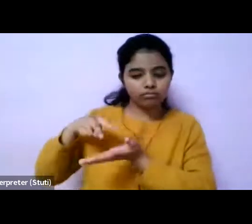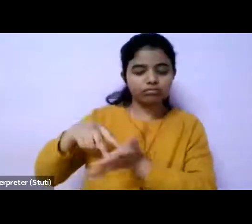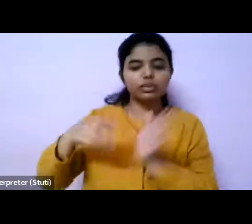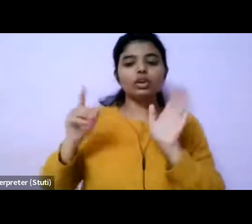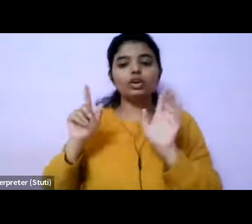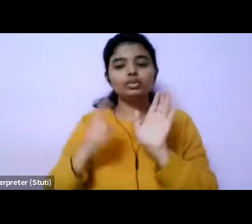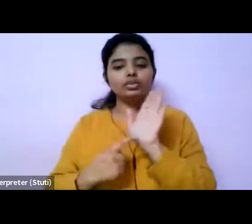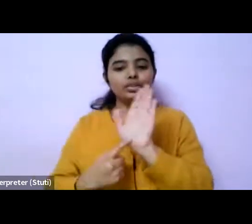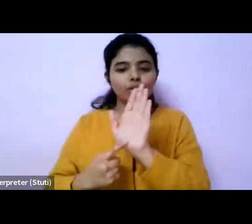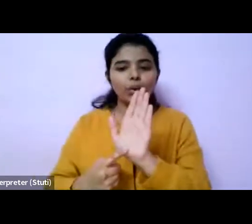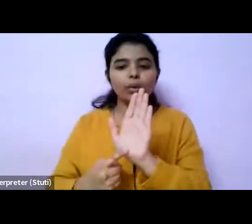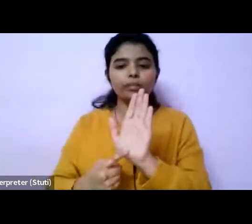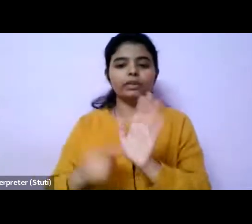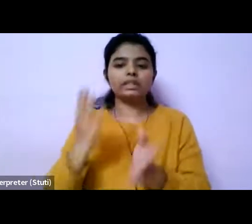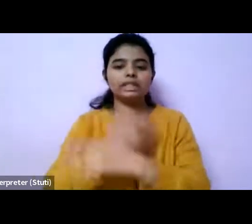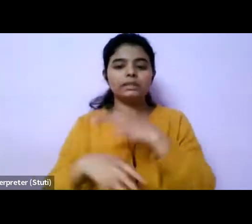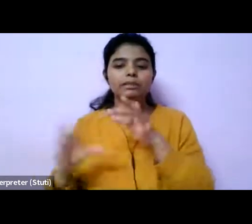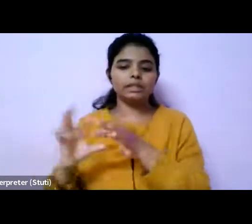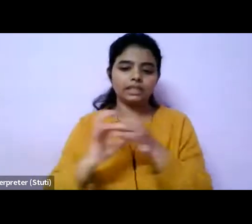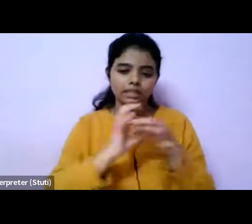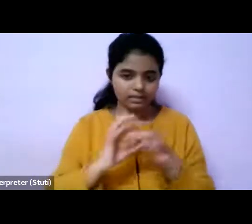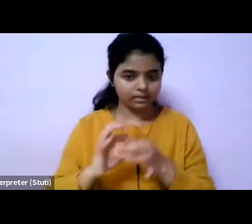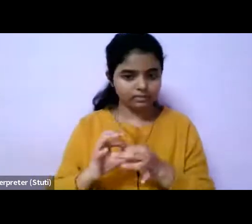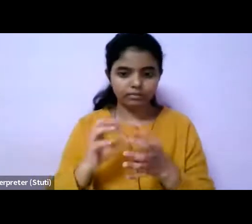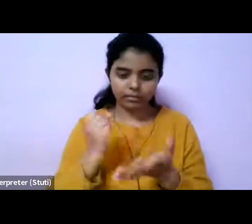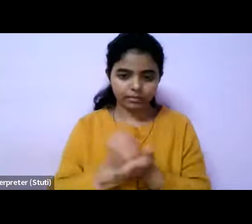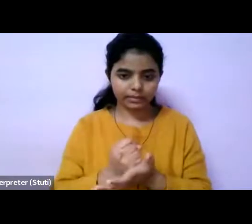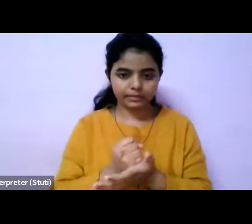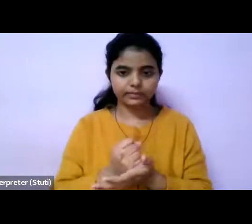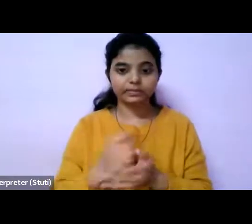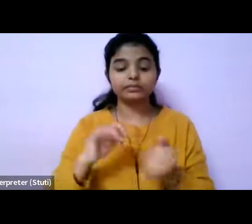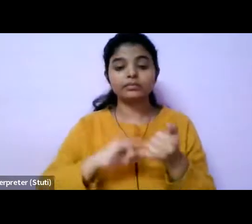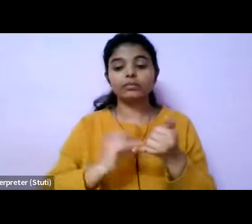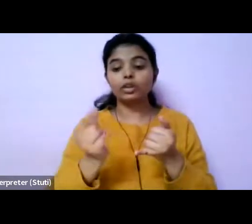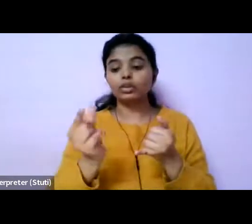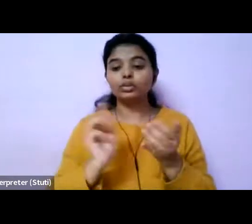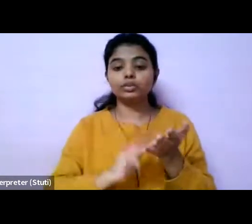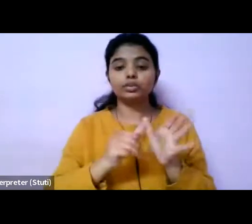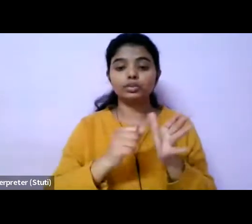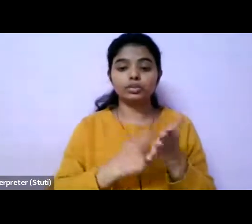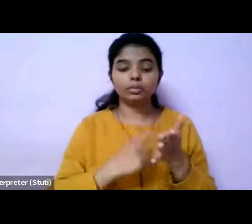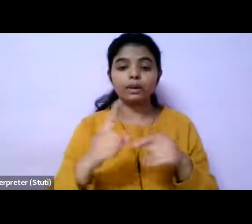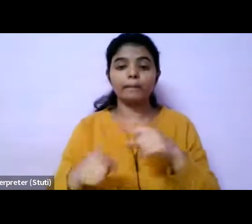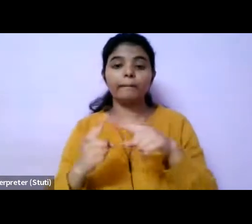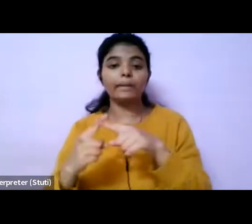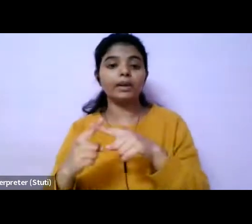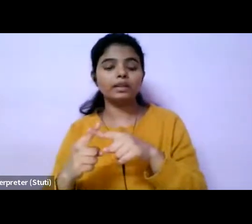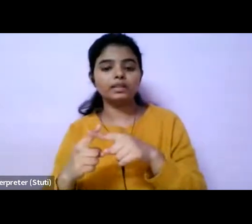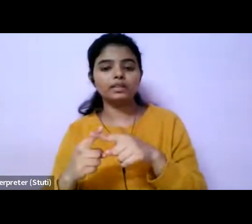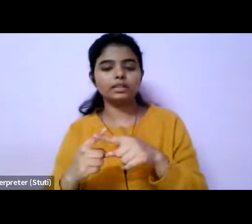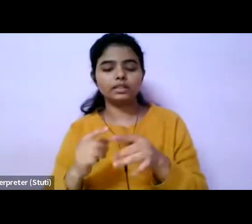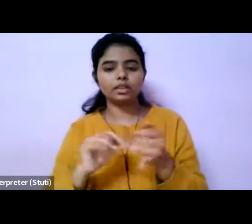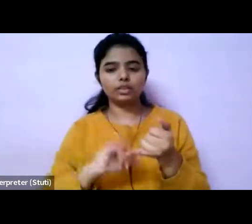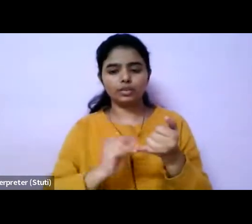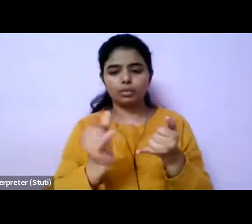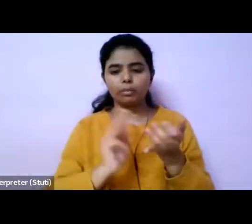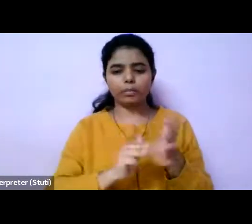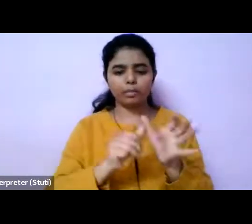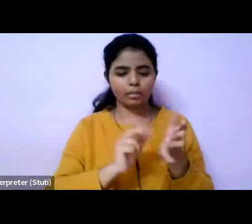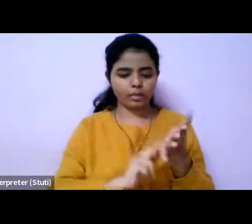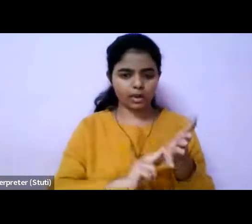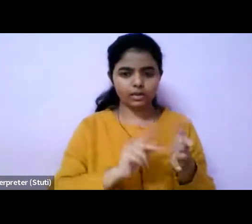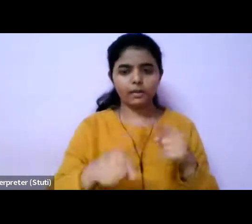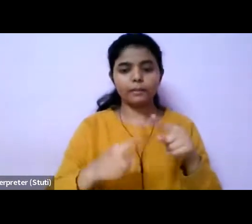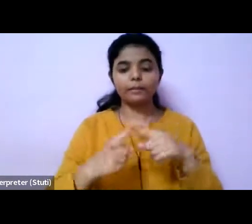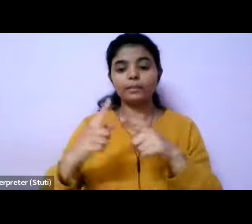okay, which I think both Suman and Jaya did, and